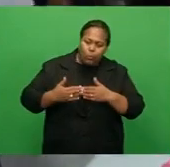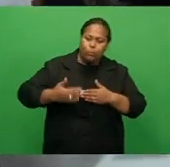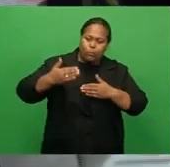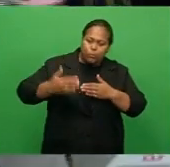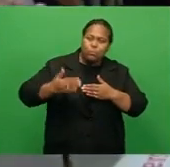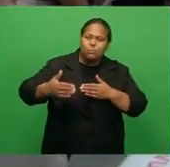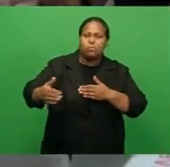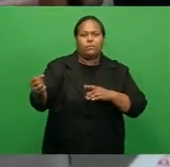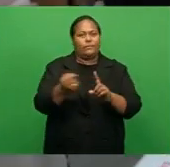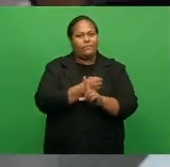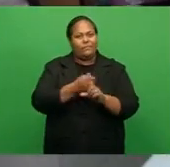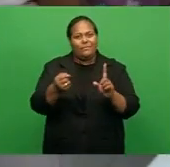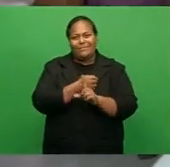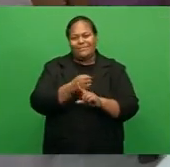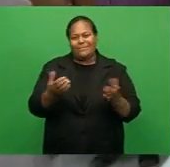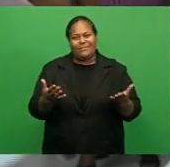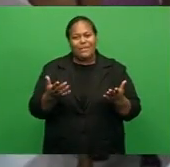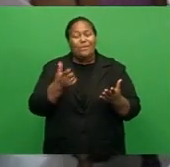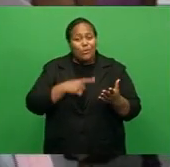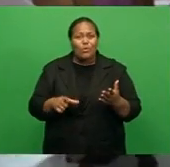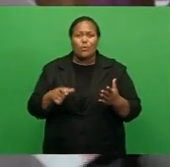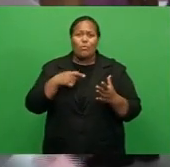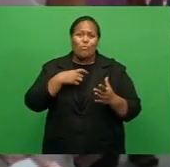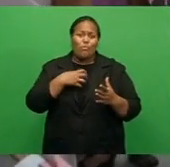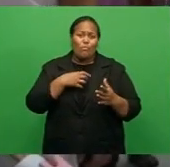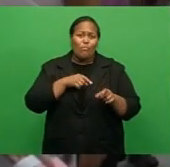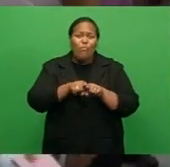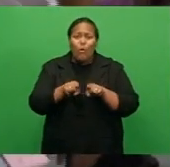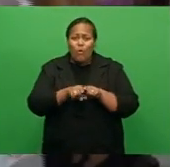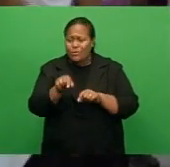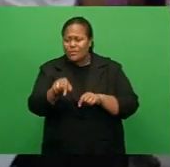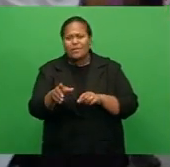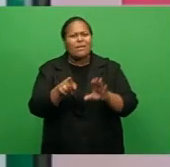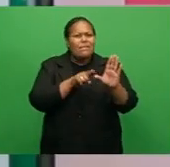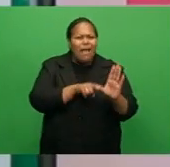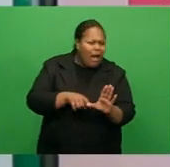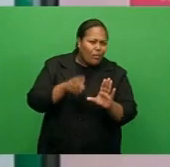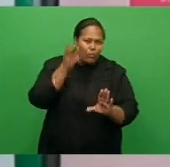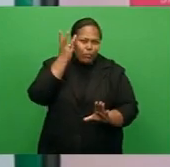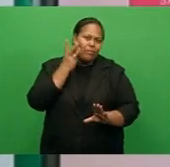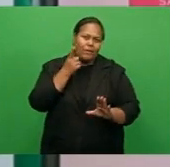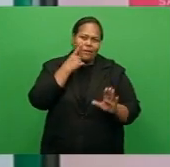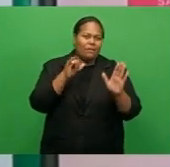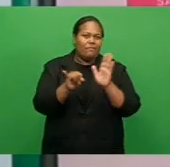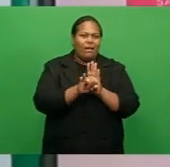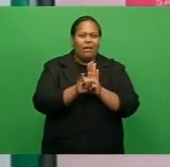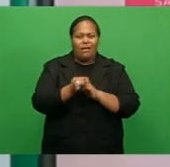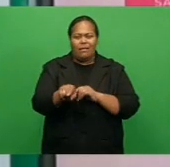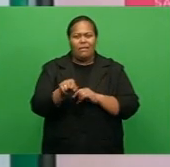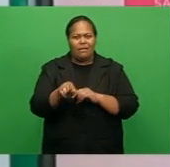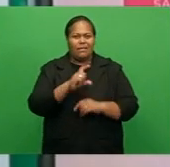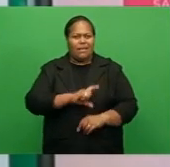Yes, we talk about it this particular month, but the conversation cannot just be in this particular month. It must